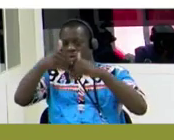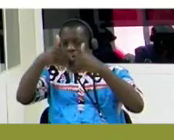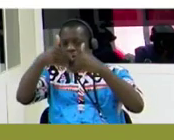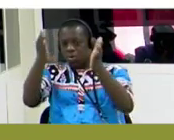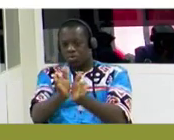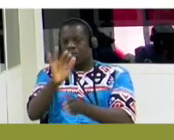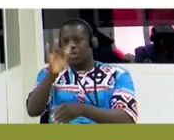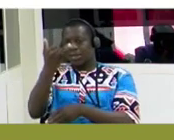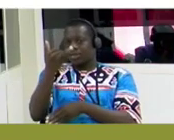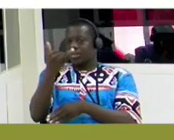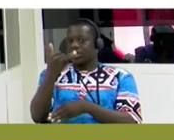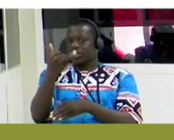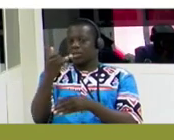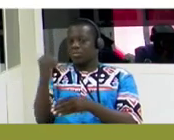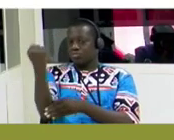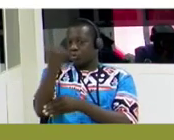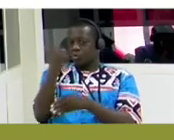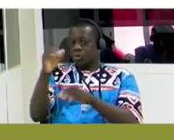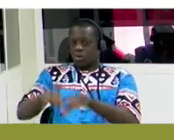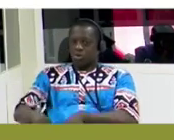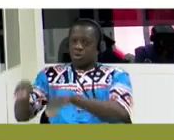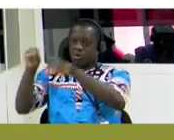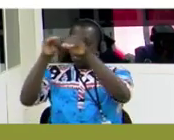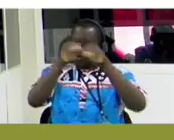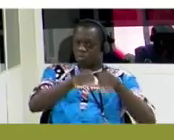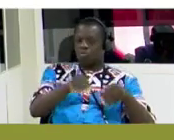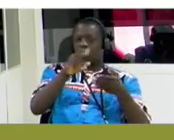moving to the plainclothes.